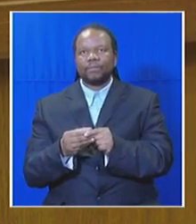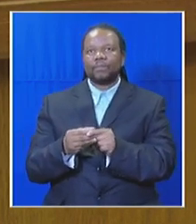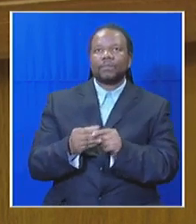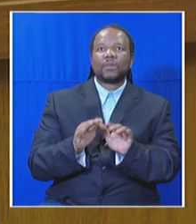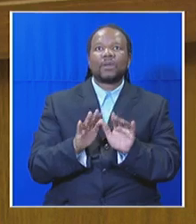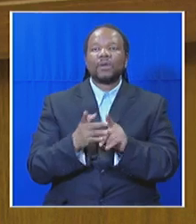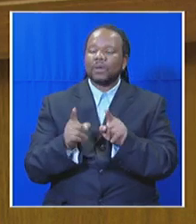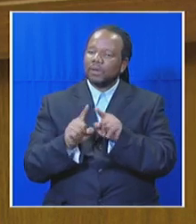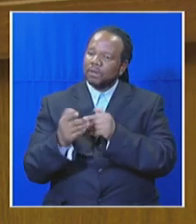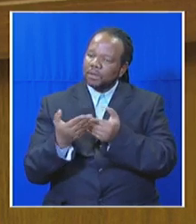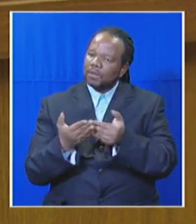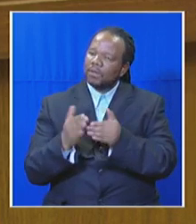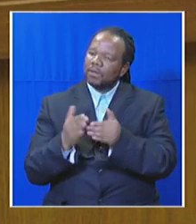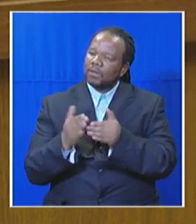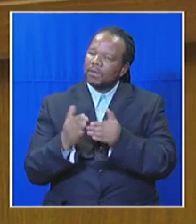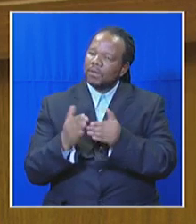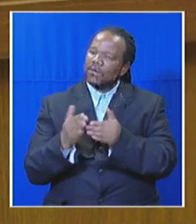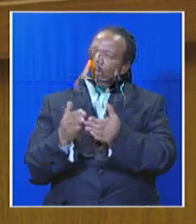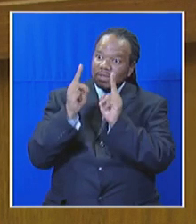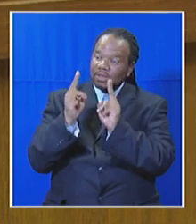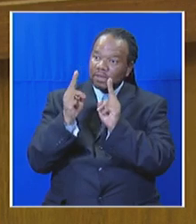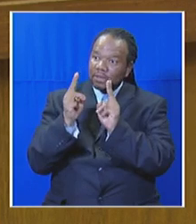to engage Gaddafi, not to,